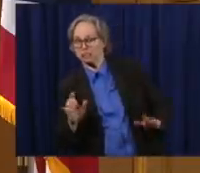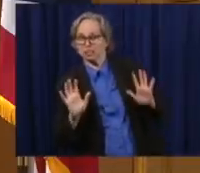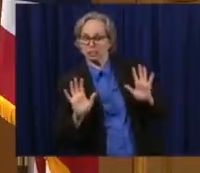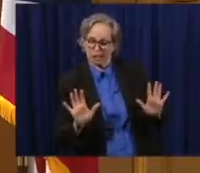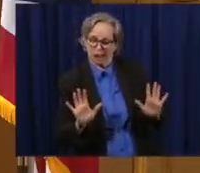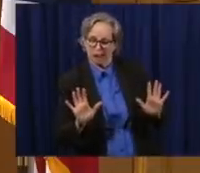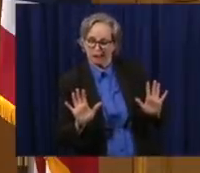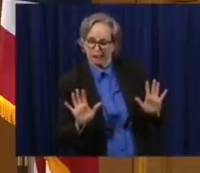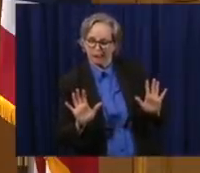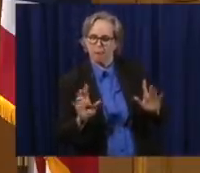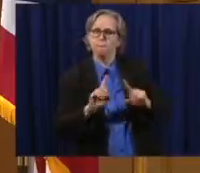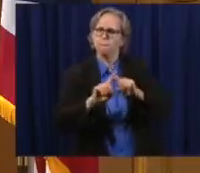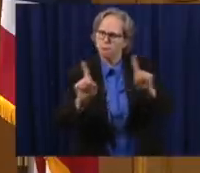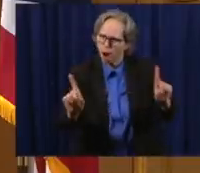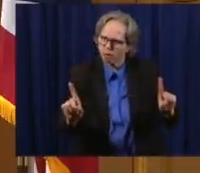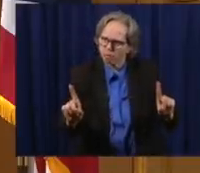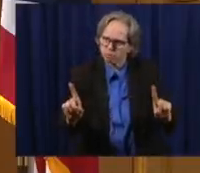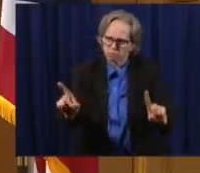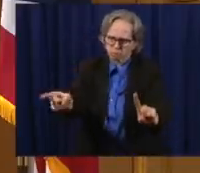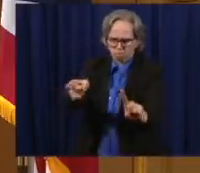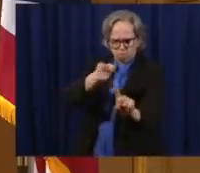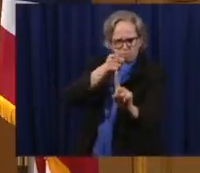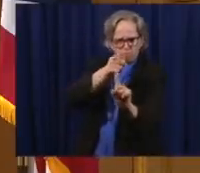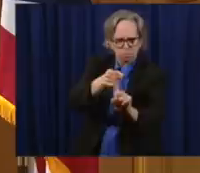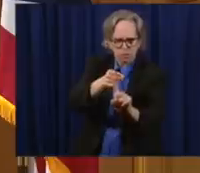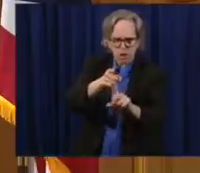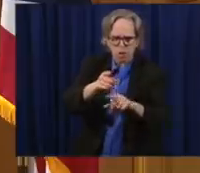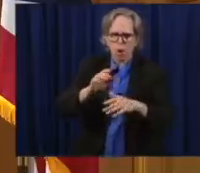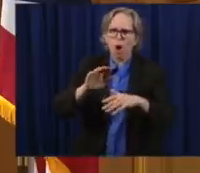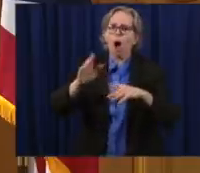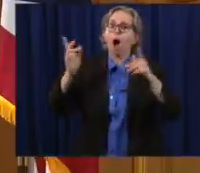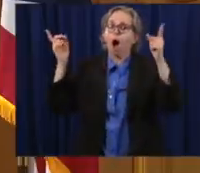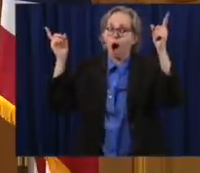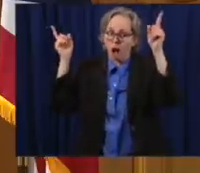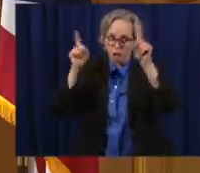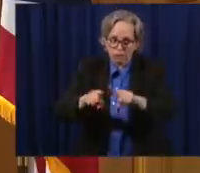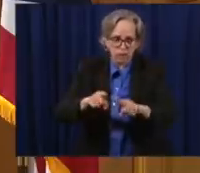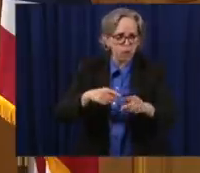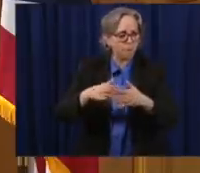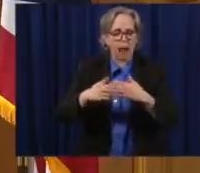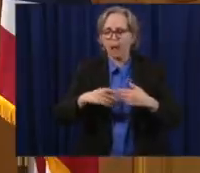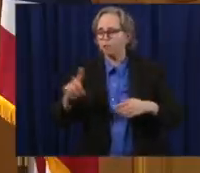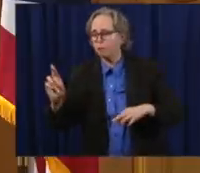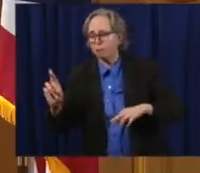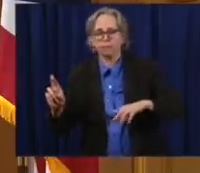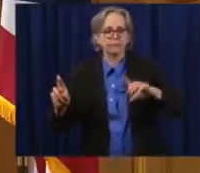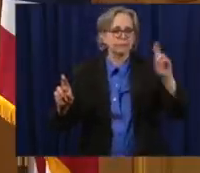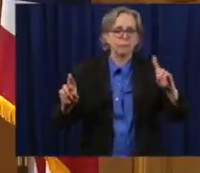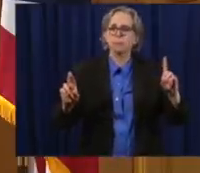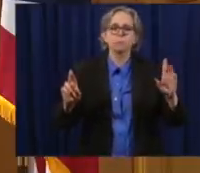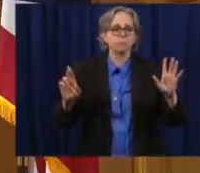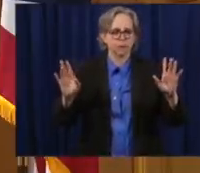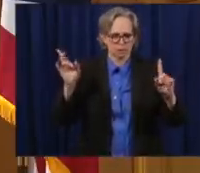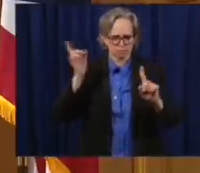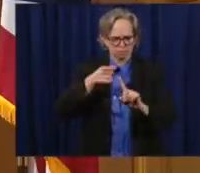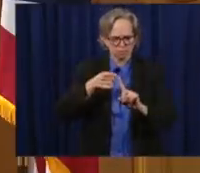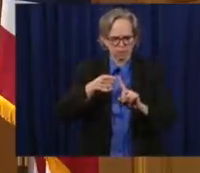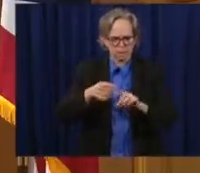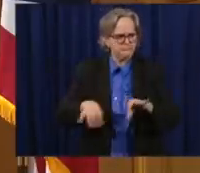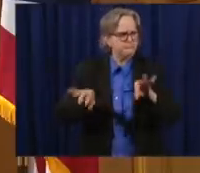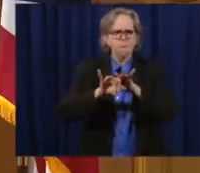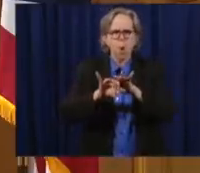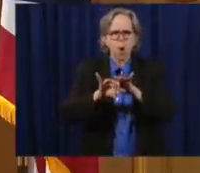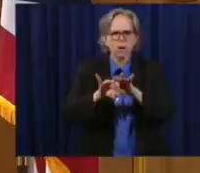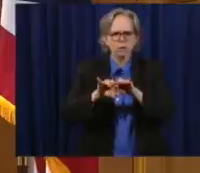But I think what we can all agree on, whatever party, where we are on the political spectrum, is essential function of government is to protect